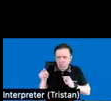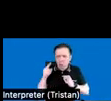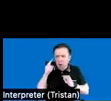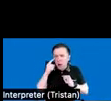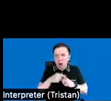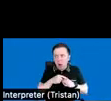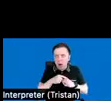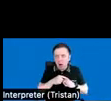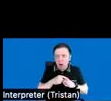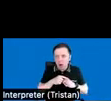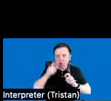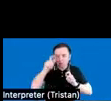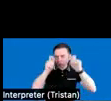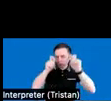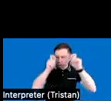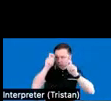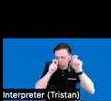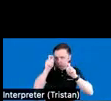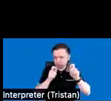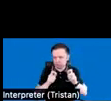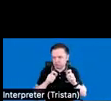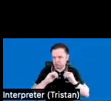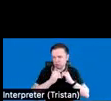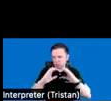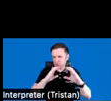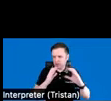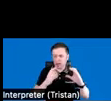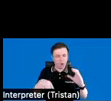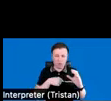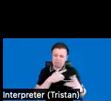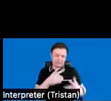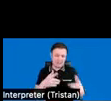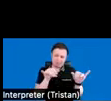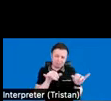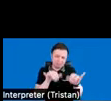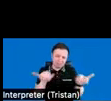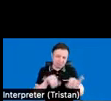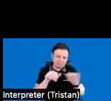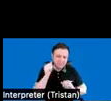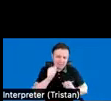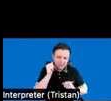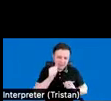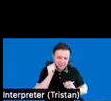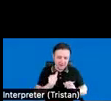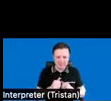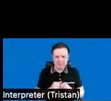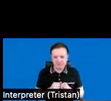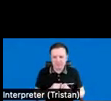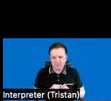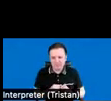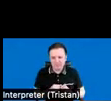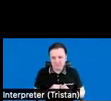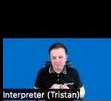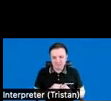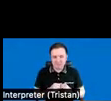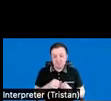facial expressions, ways we all use to communicate using our body. And